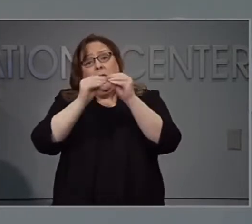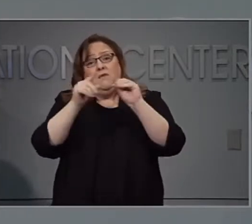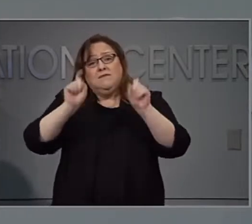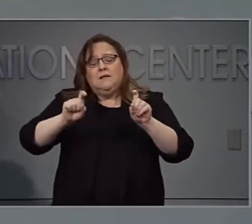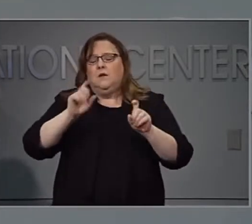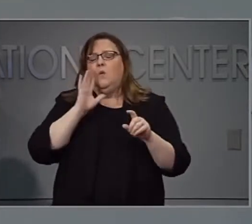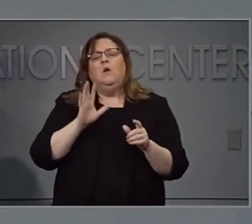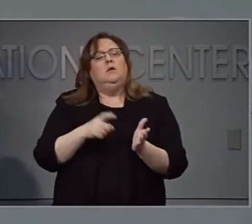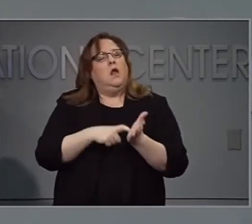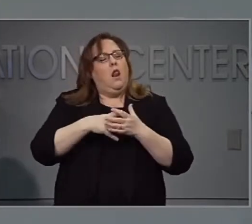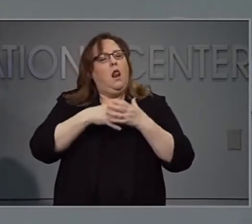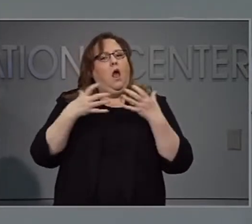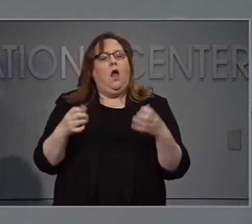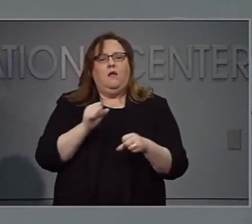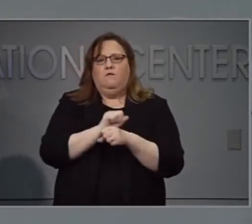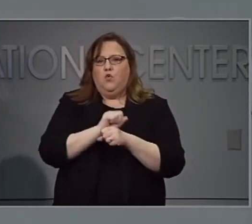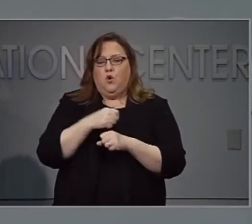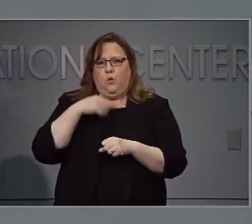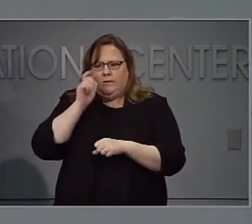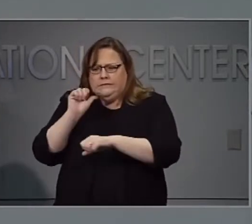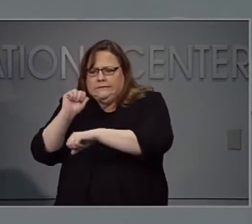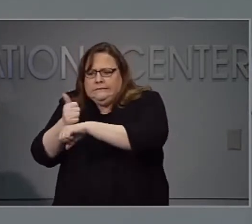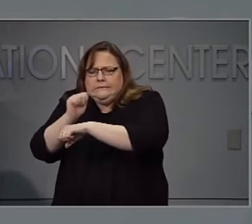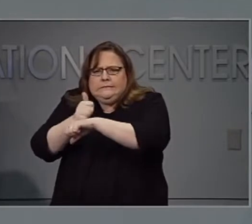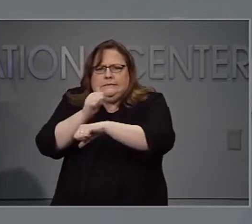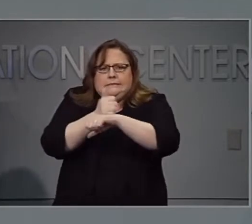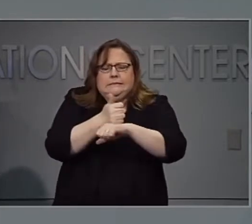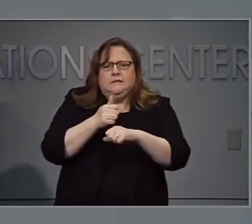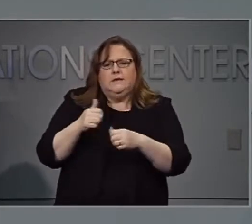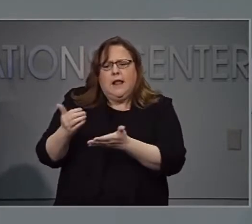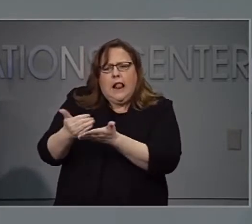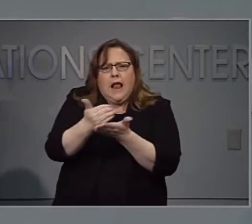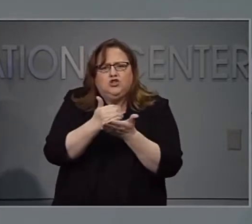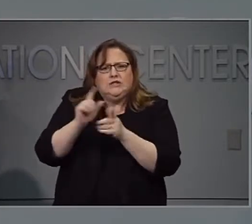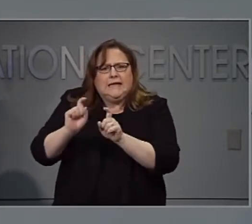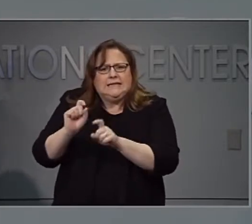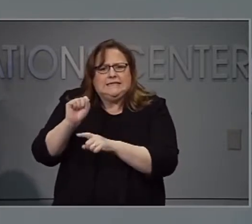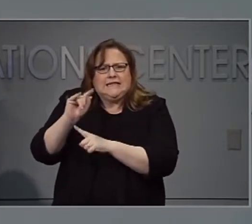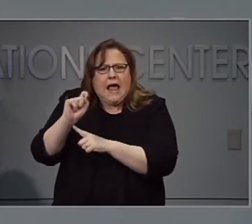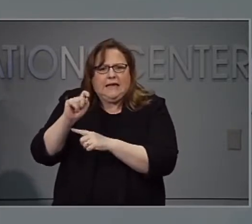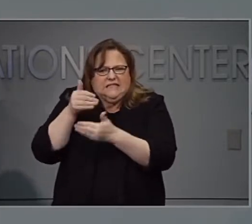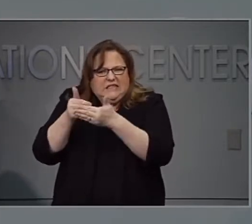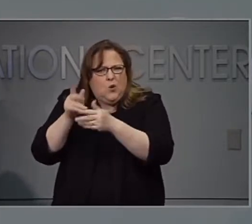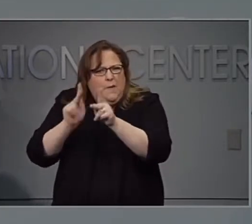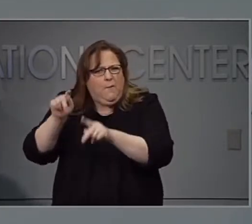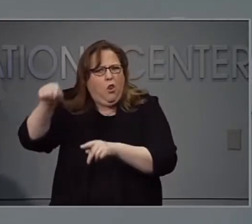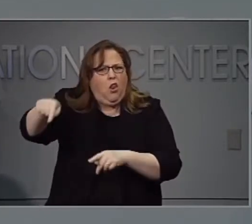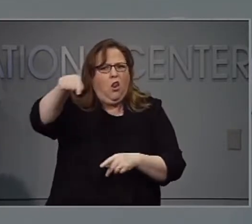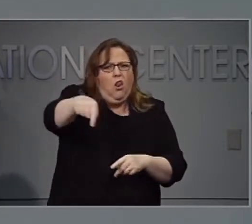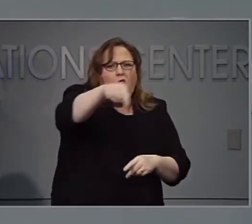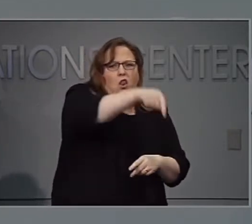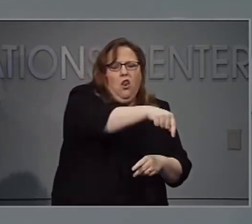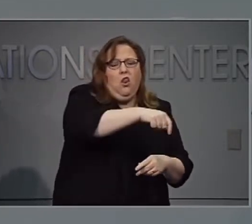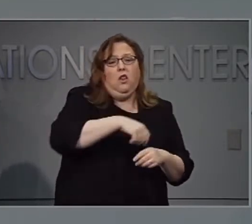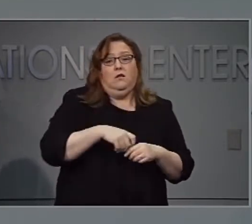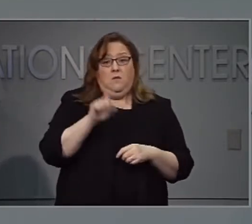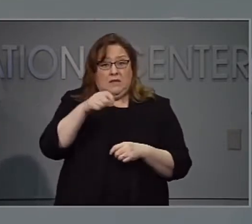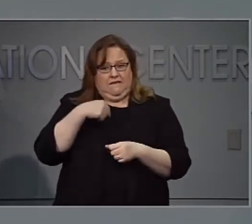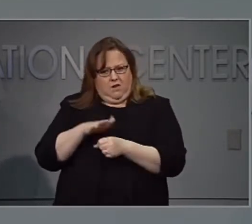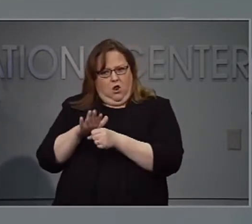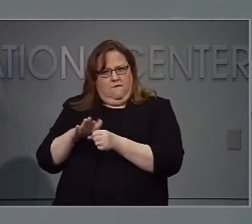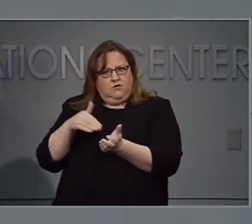having sample collection sites near folks. It's going to have doctors and clinicians having both the